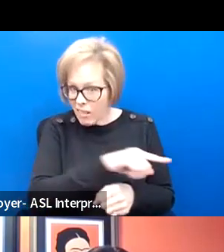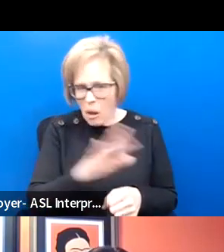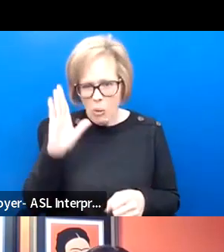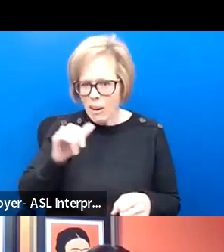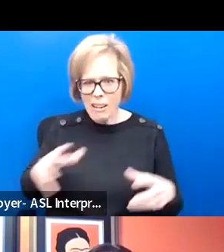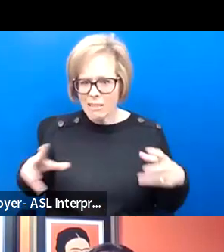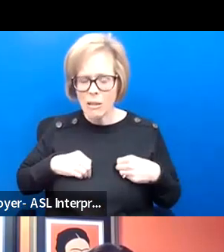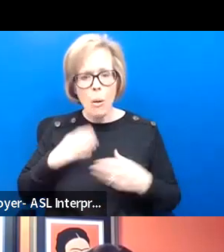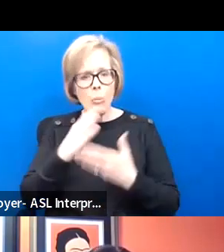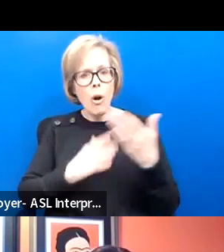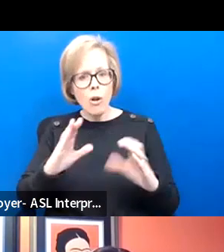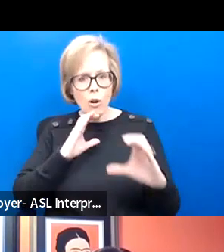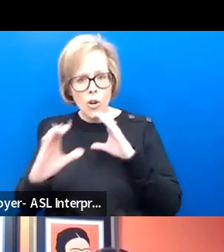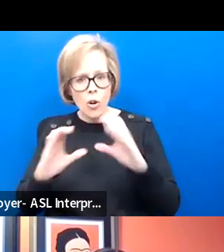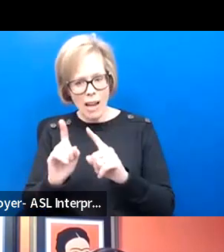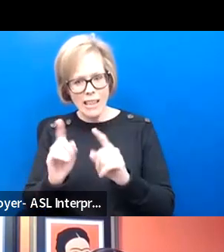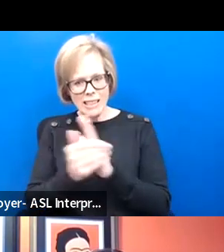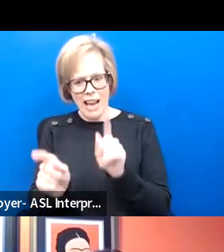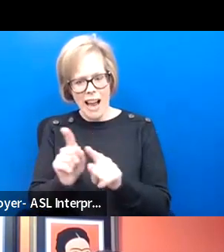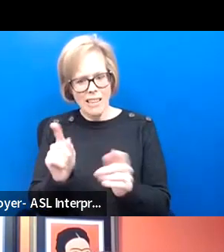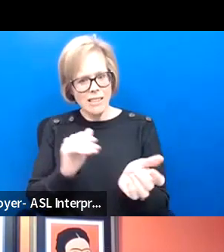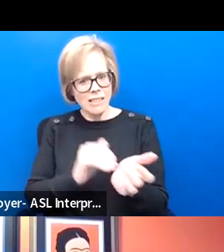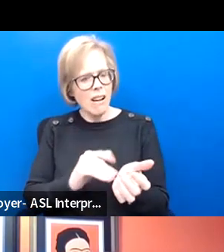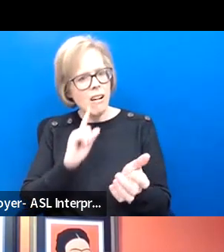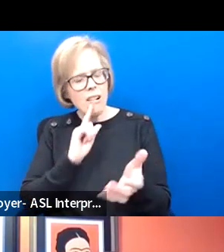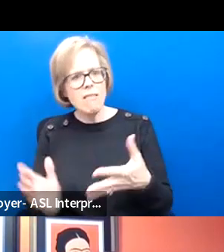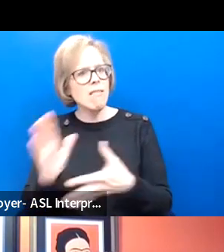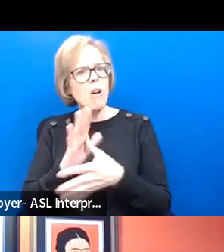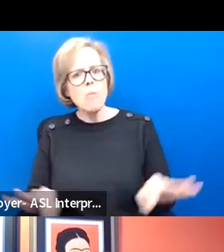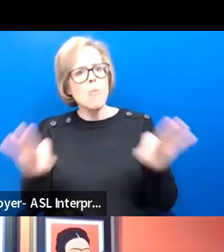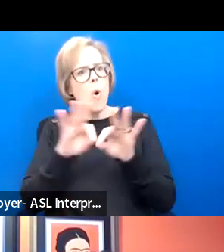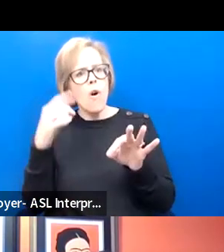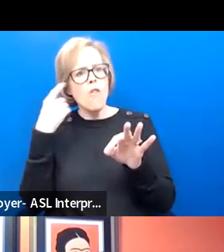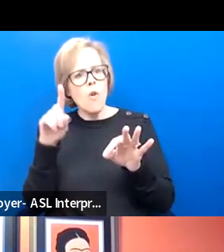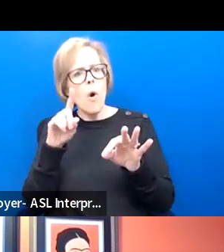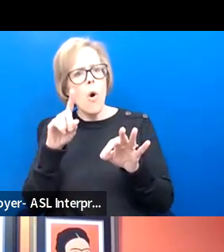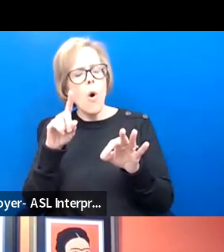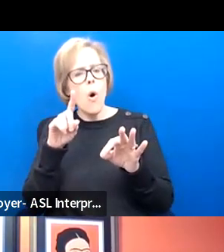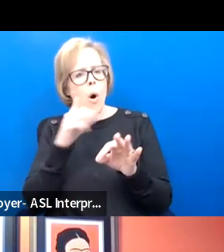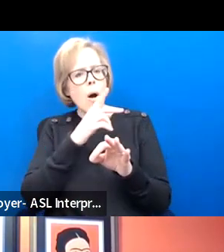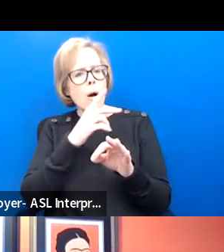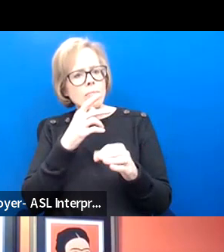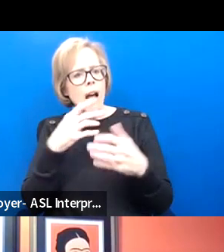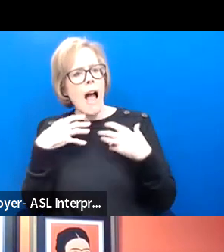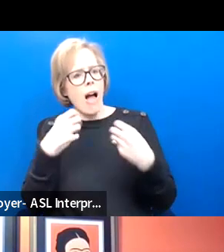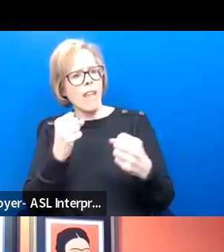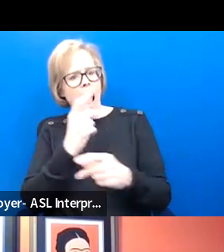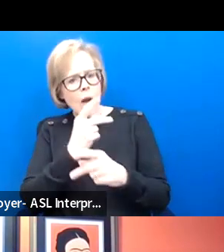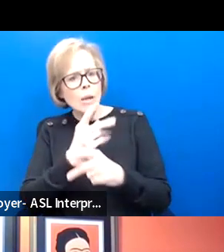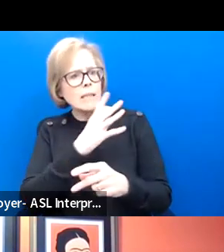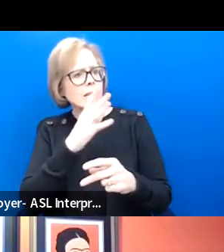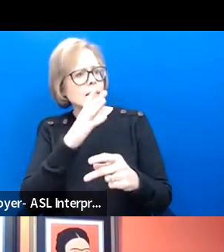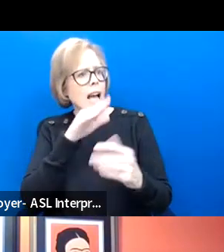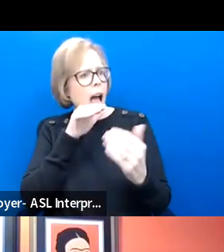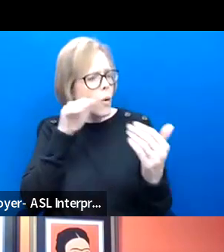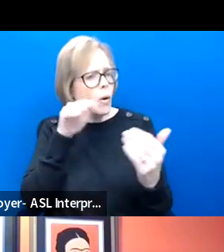part of your communication skills as a doctor are super paramount to health equity and patient care. And that's how I think about it when I walk